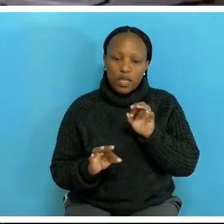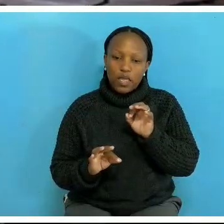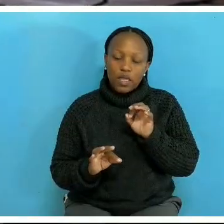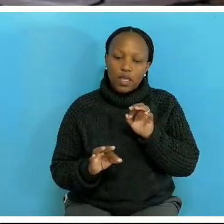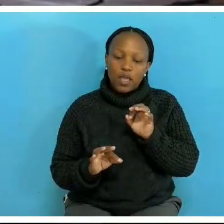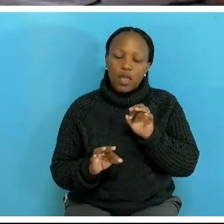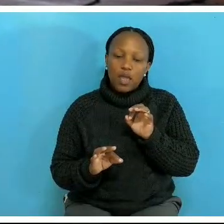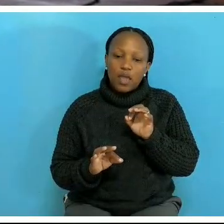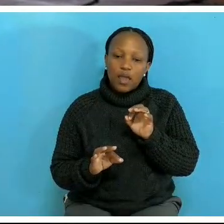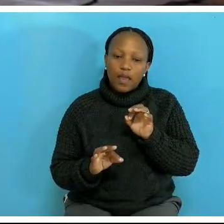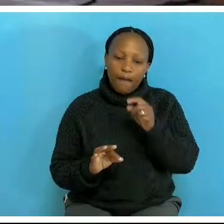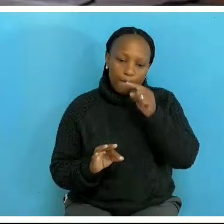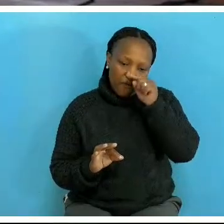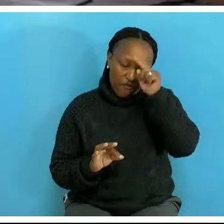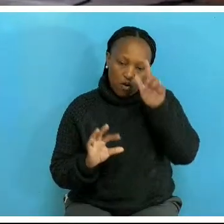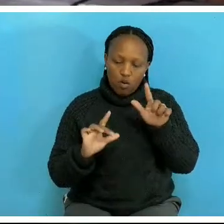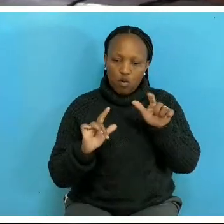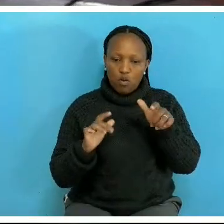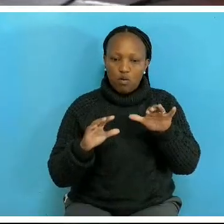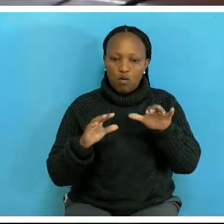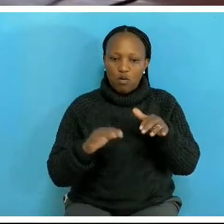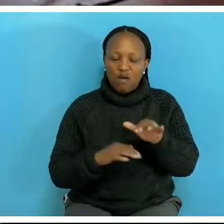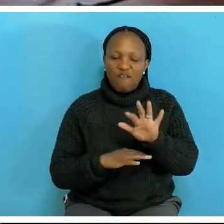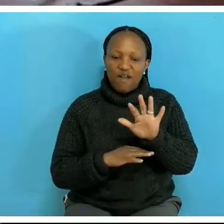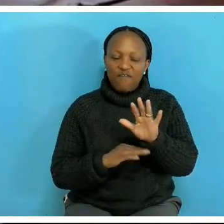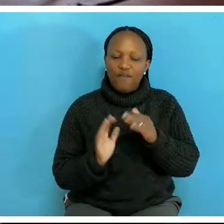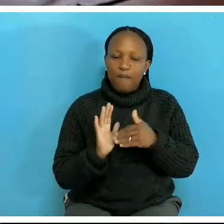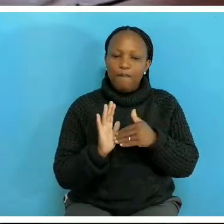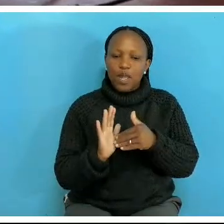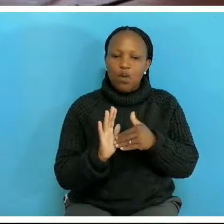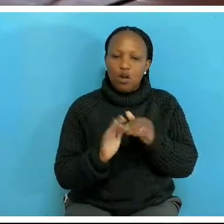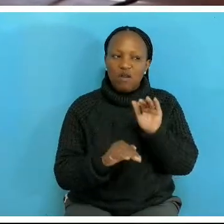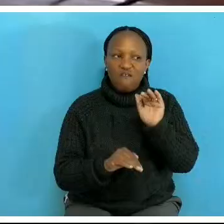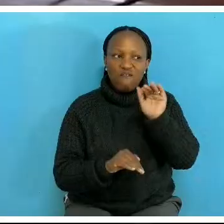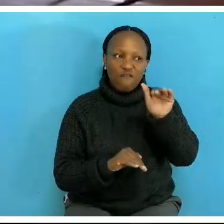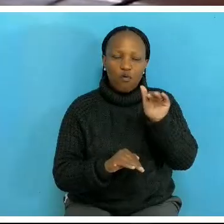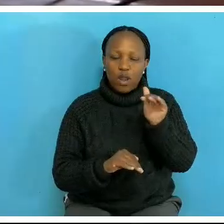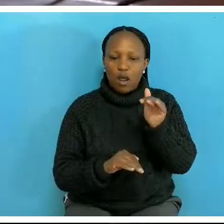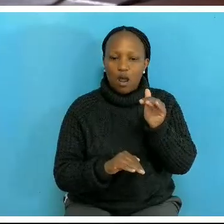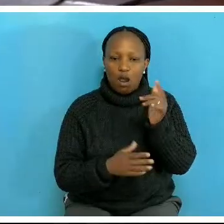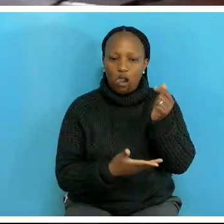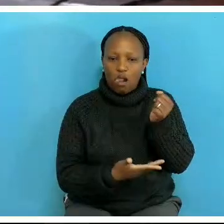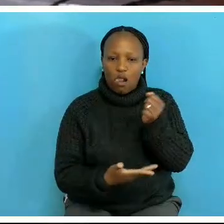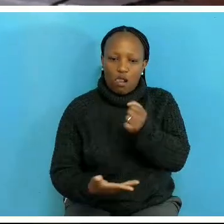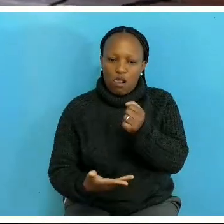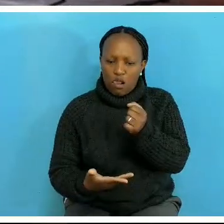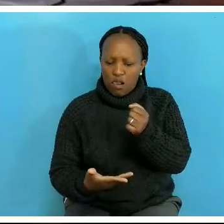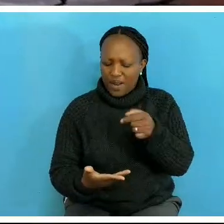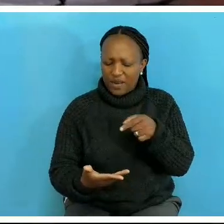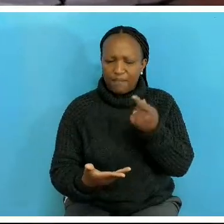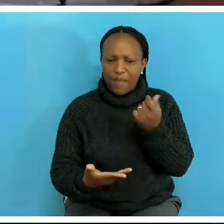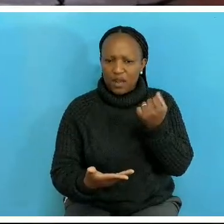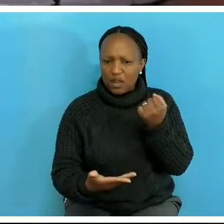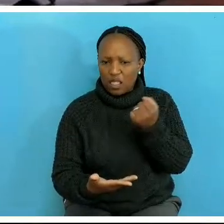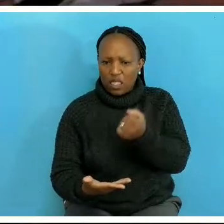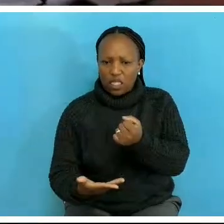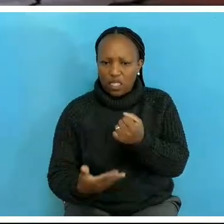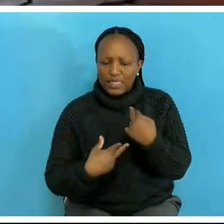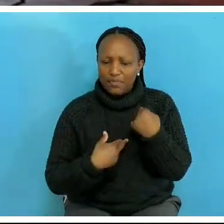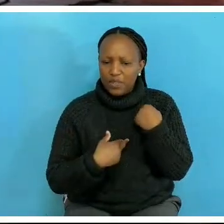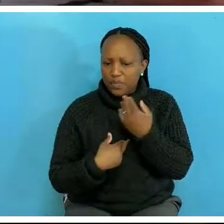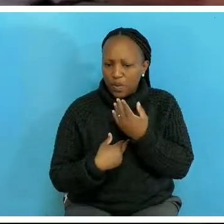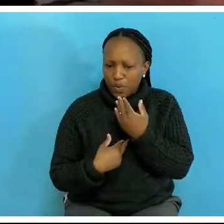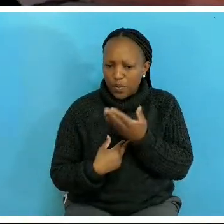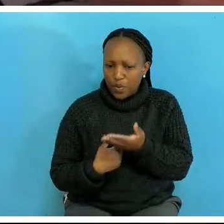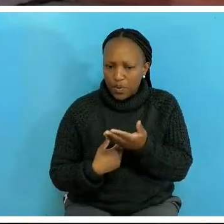5 million investments from the foreigners. But who's accountable for that part? To say, if these people are going to